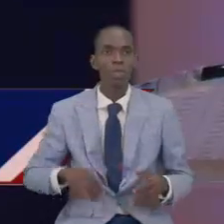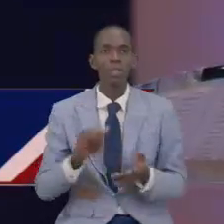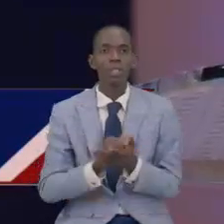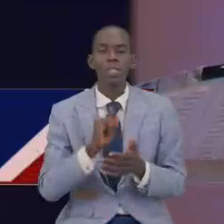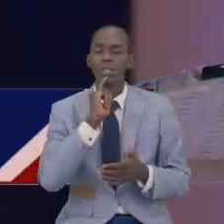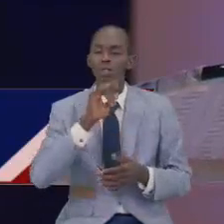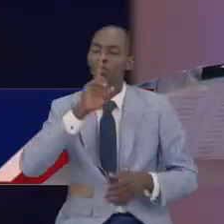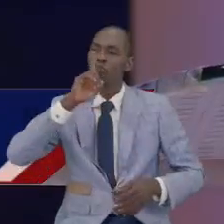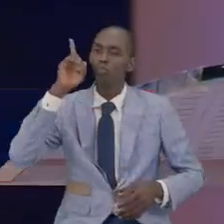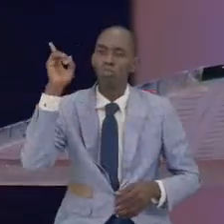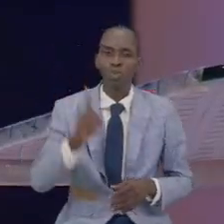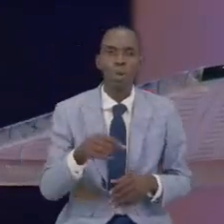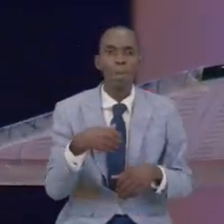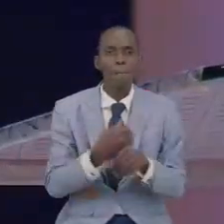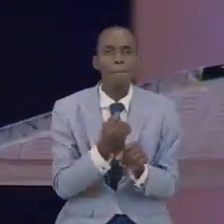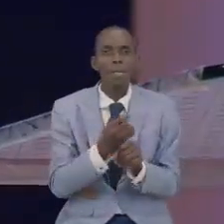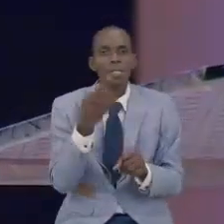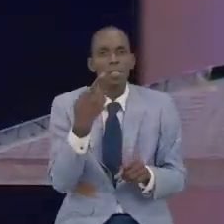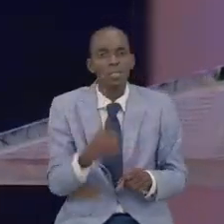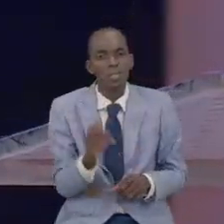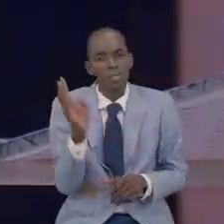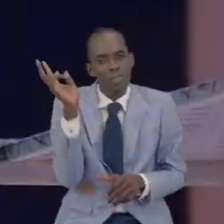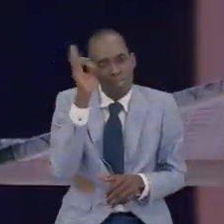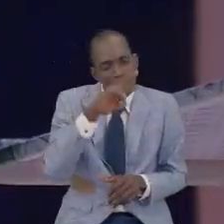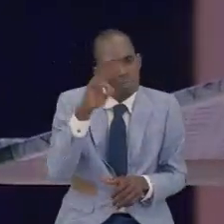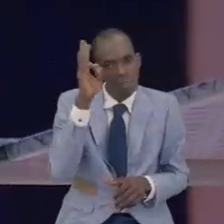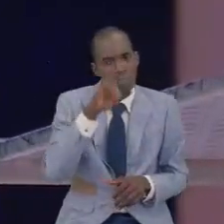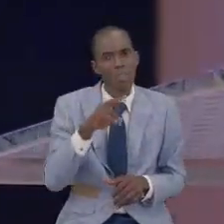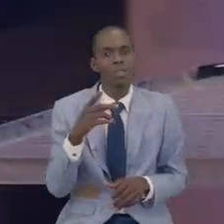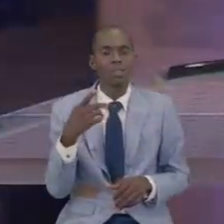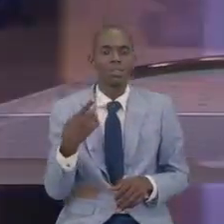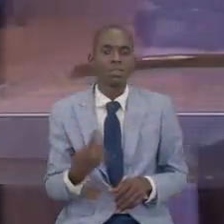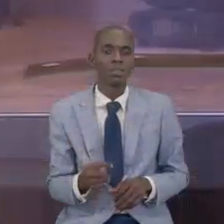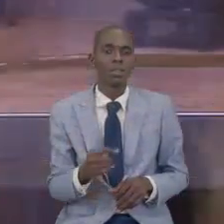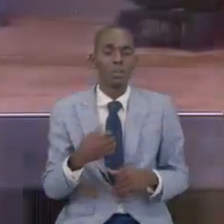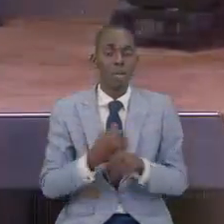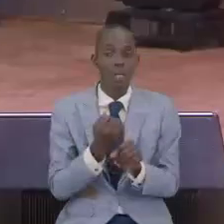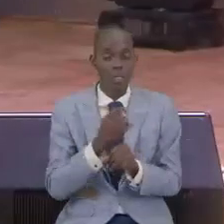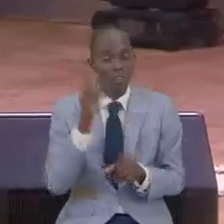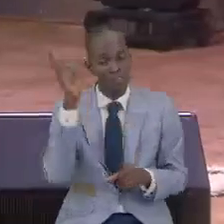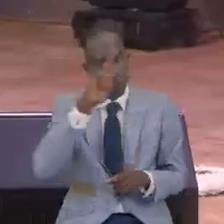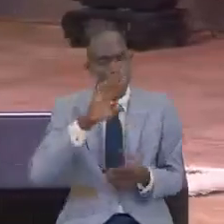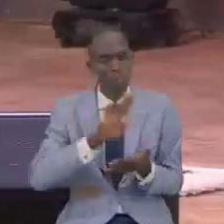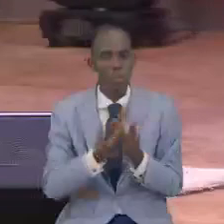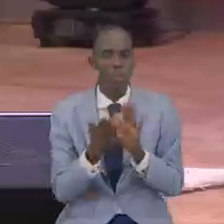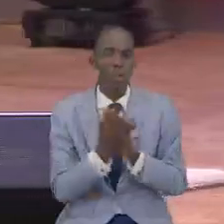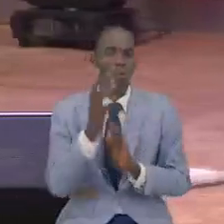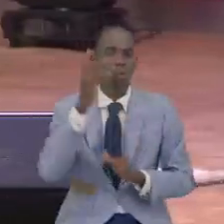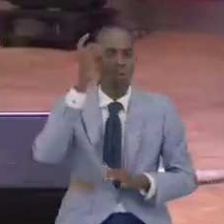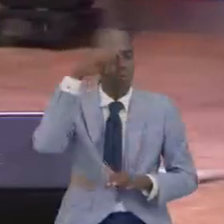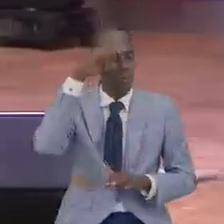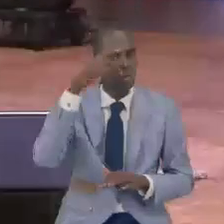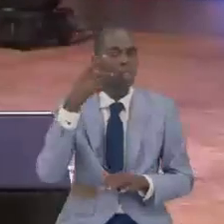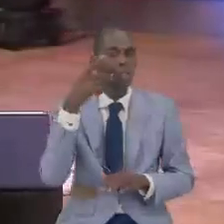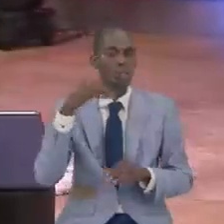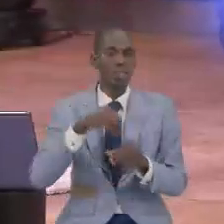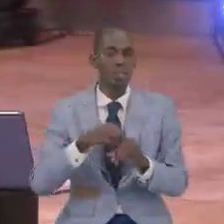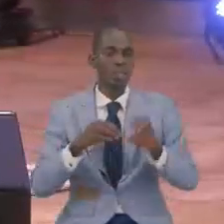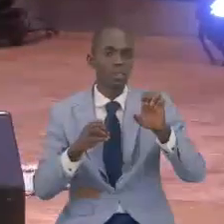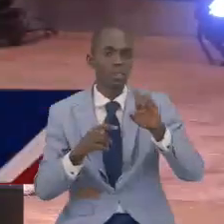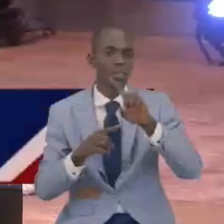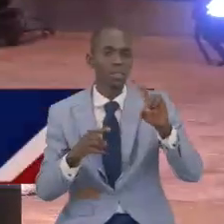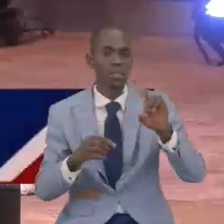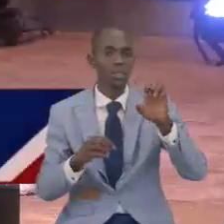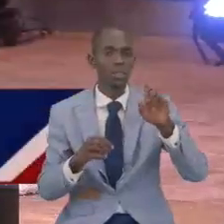making wise the simple. In Ezekiel chapter 28, I'm reading from verse 3. Ezekiel